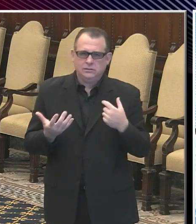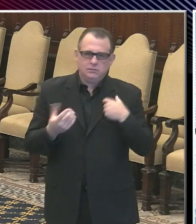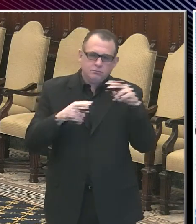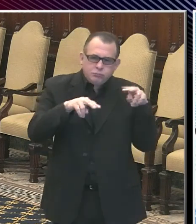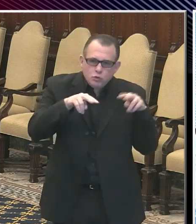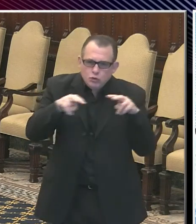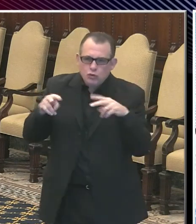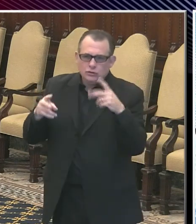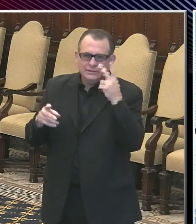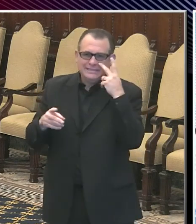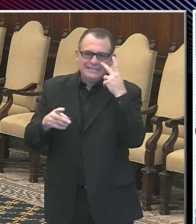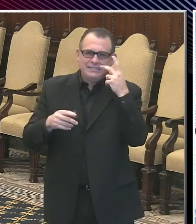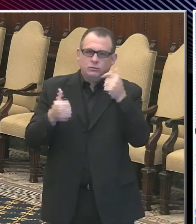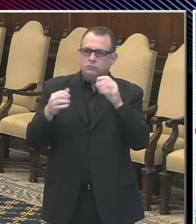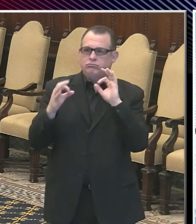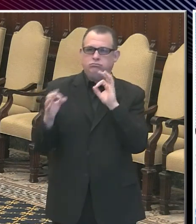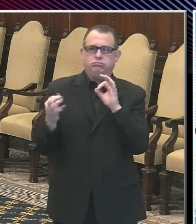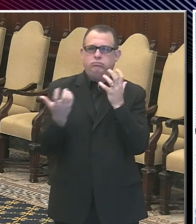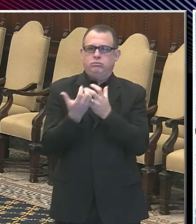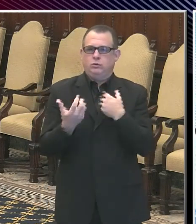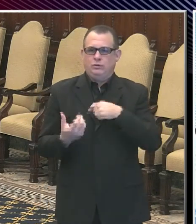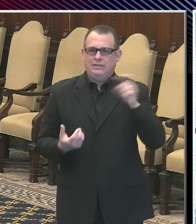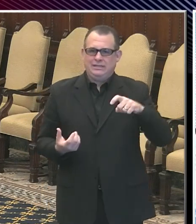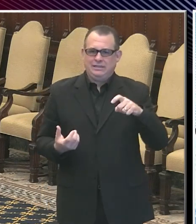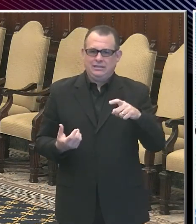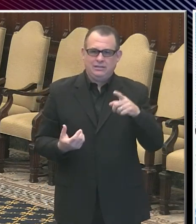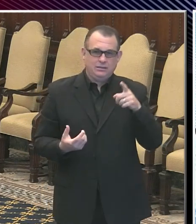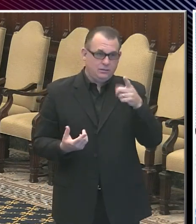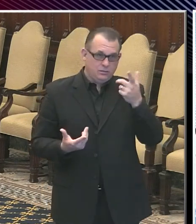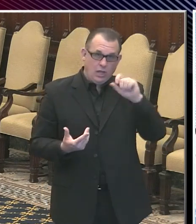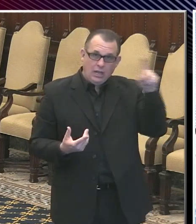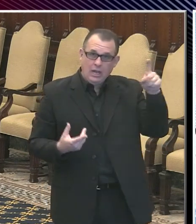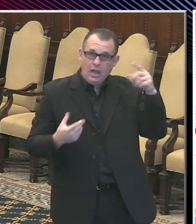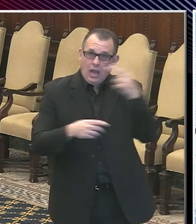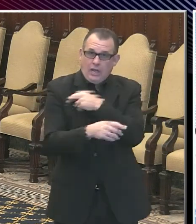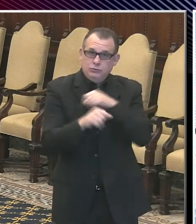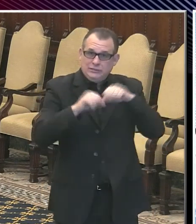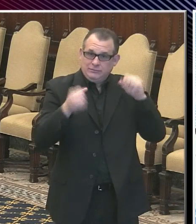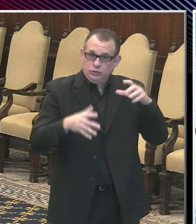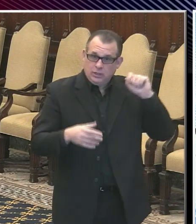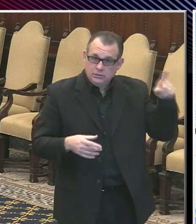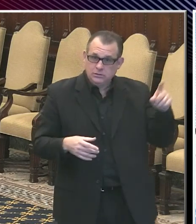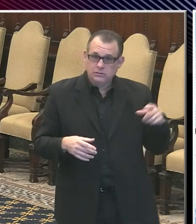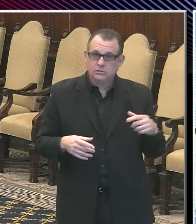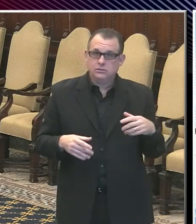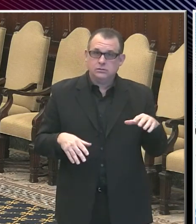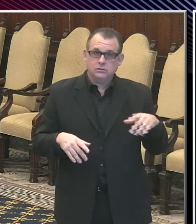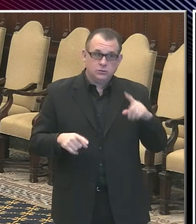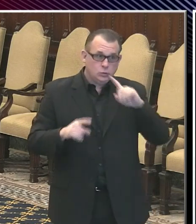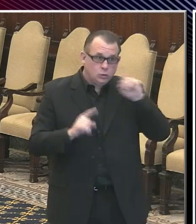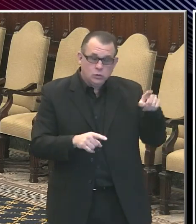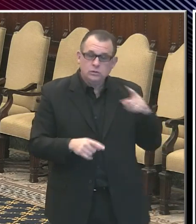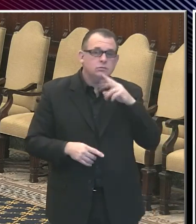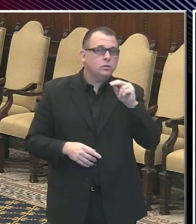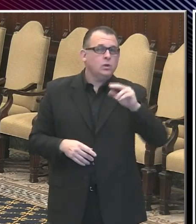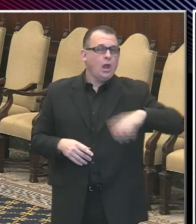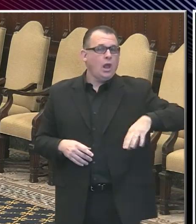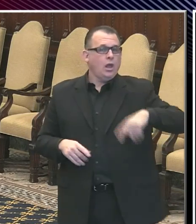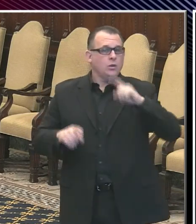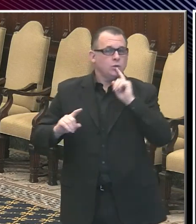that we have run by the hospital systems, but I don't believe we've placed orders yet. Okay, thanks so